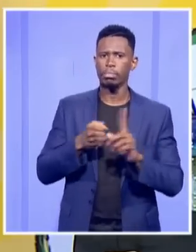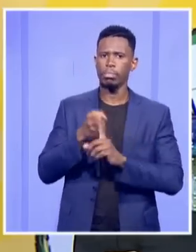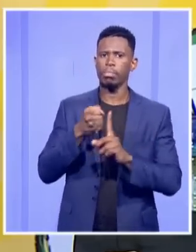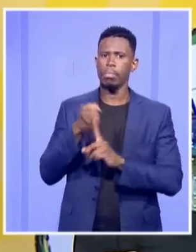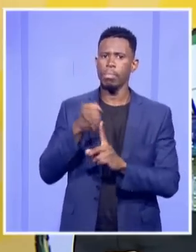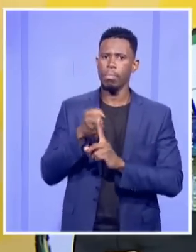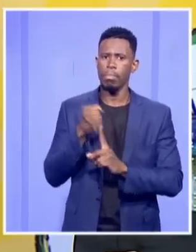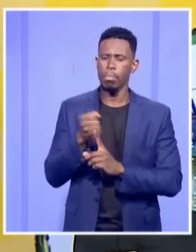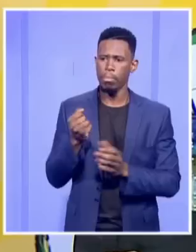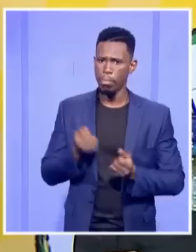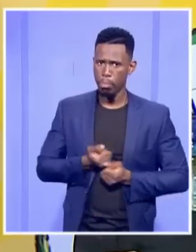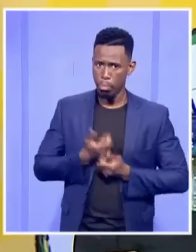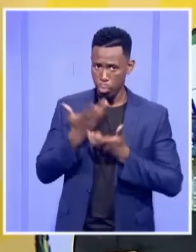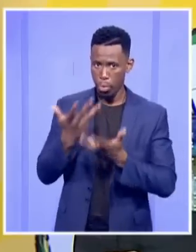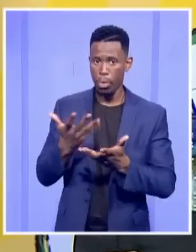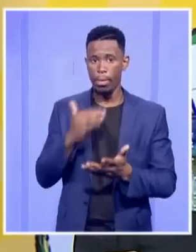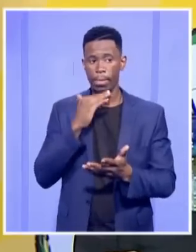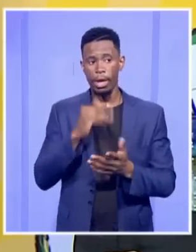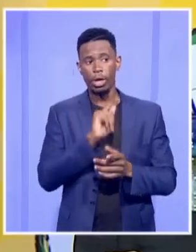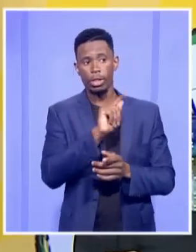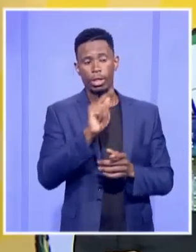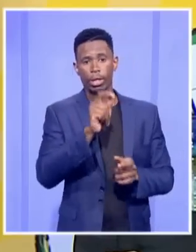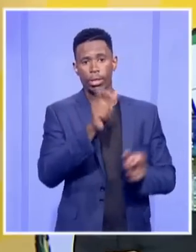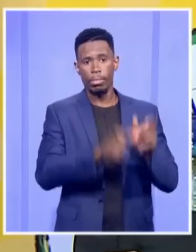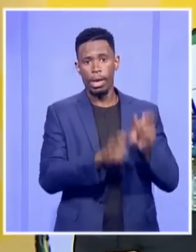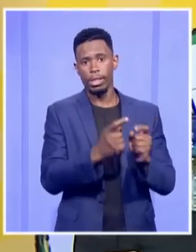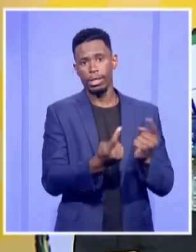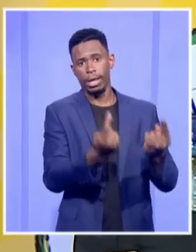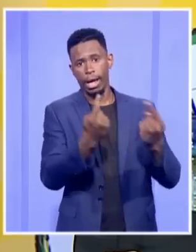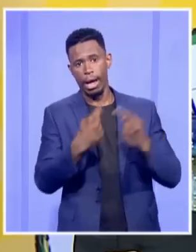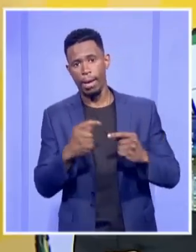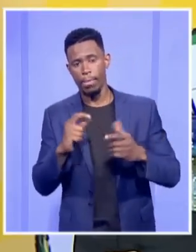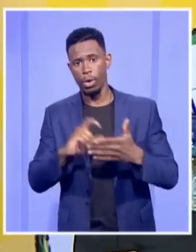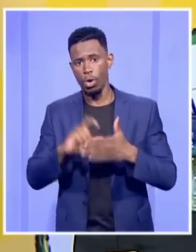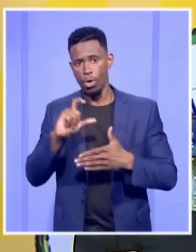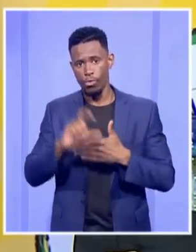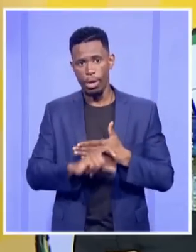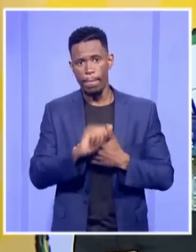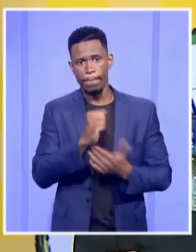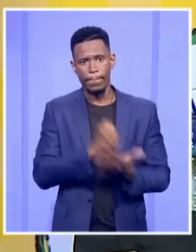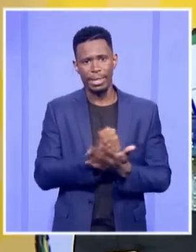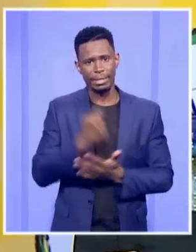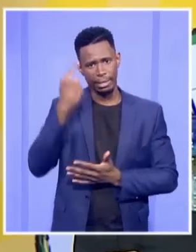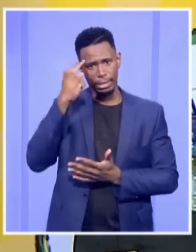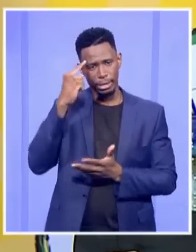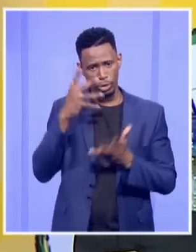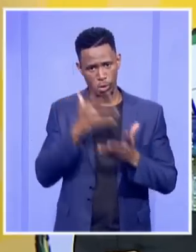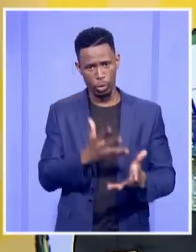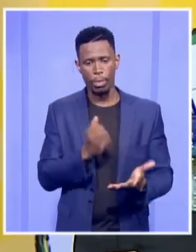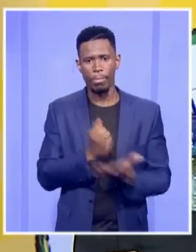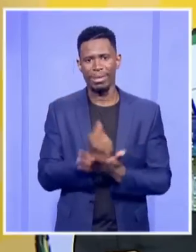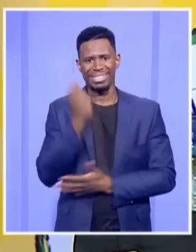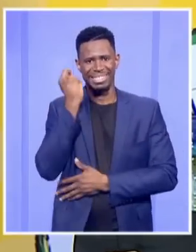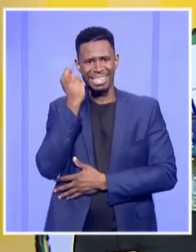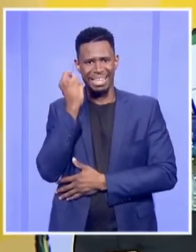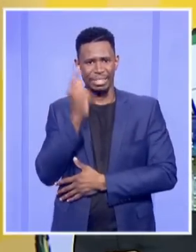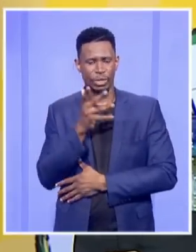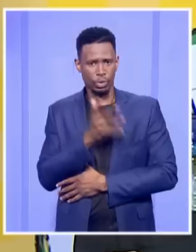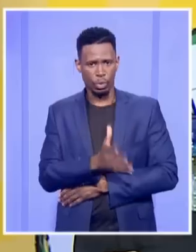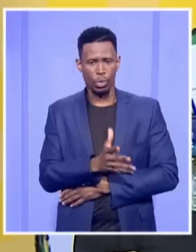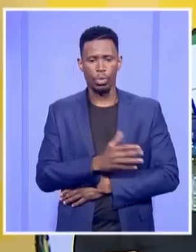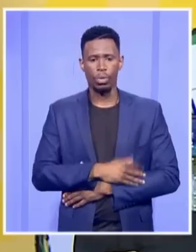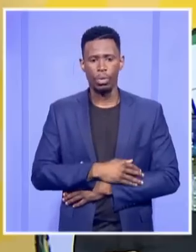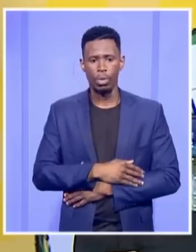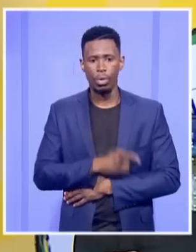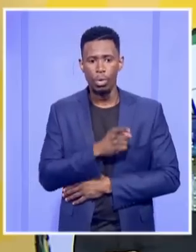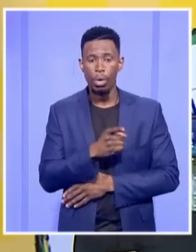So those delegates that are coming to conference must come with that kind of an understanding. Working with yourselves in